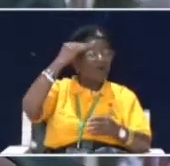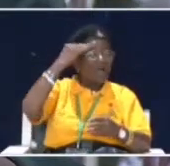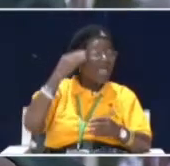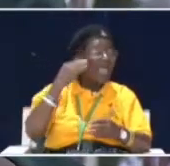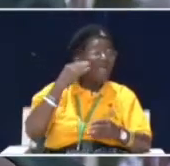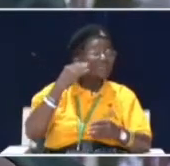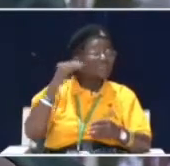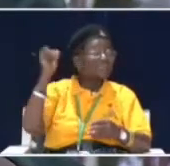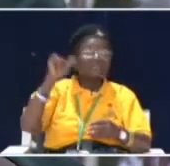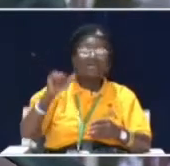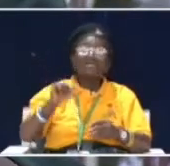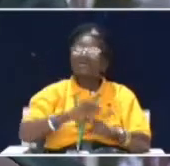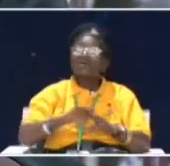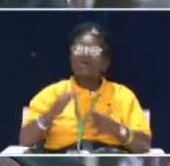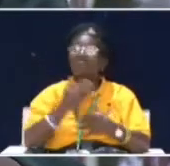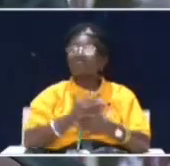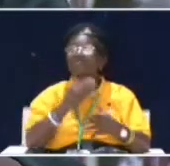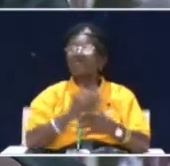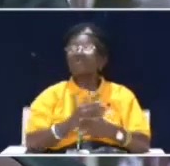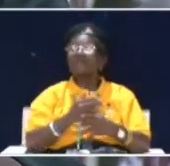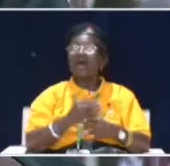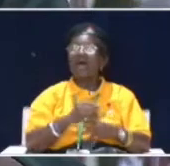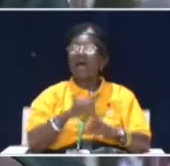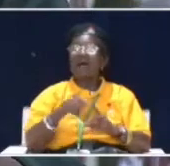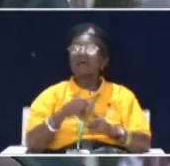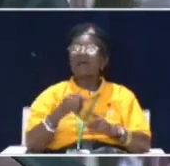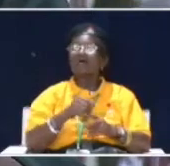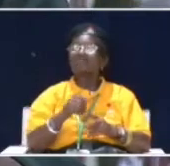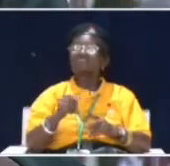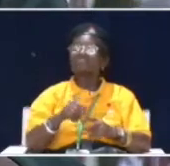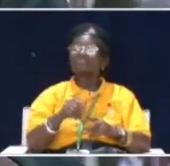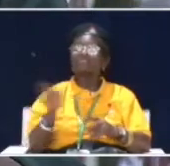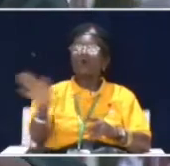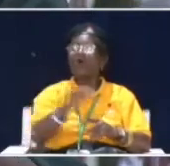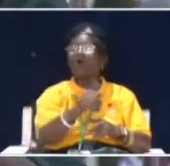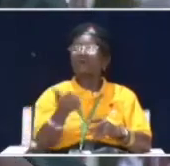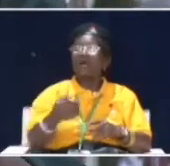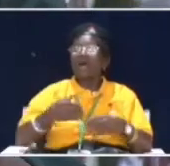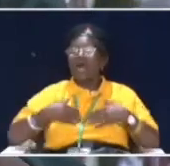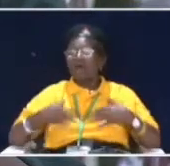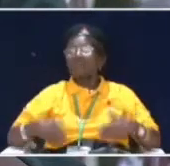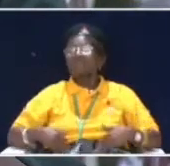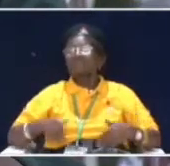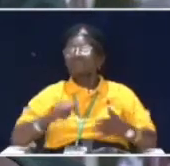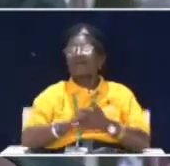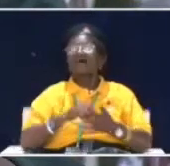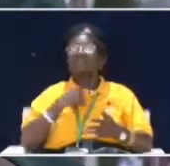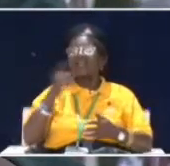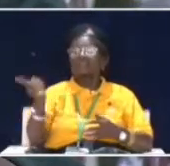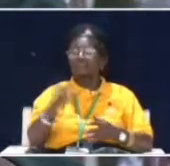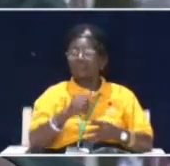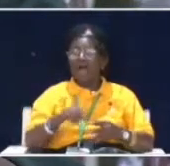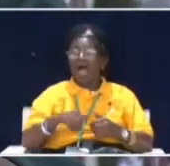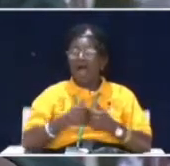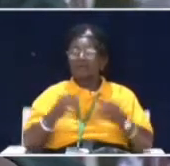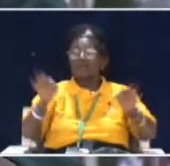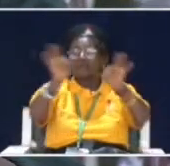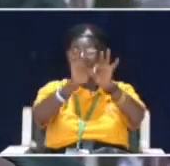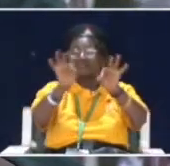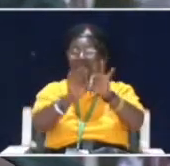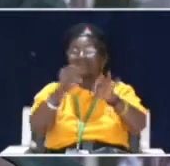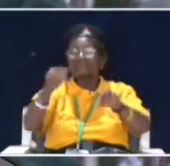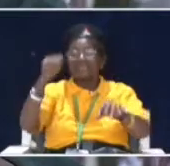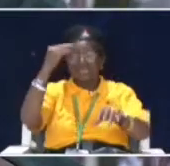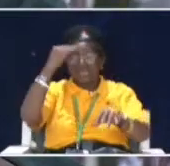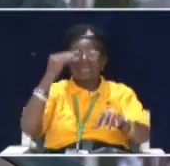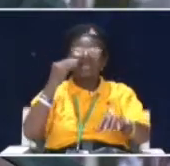They don't bother about the rest of the body. Kò sí tó kàn wọ́n pẹ̀lú ìyókù ara. That tells you how important the head is. Èyí sọ fún ọ